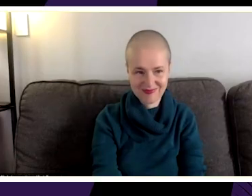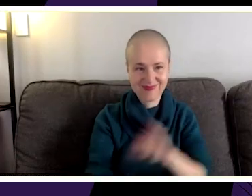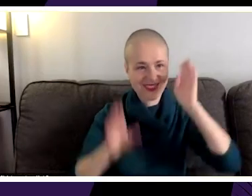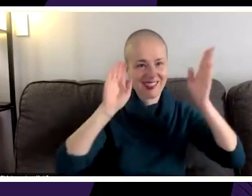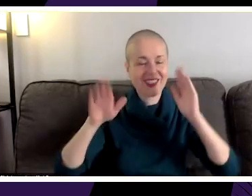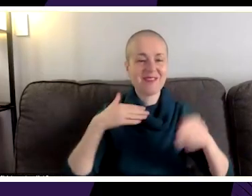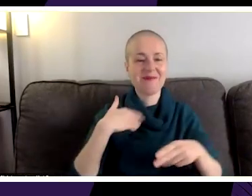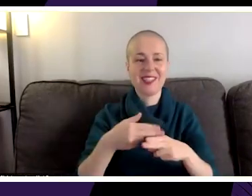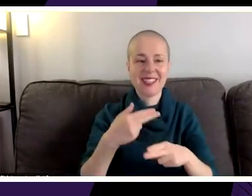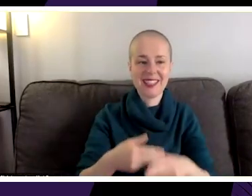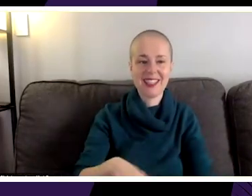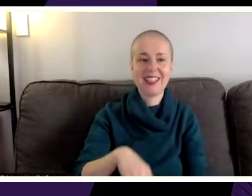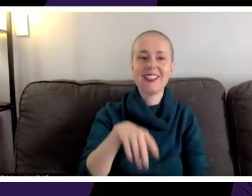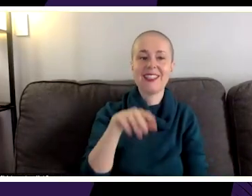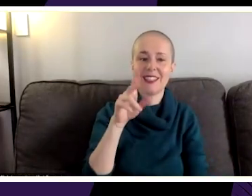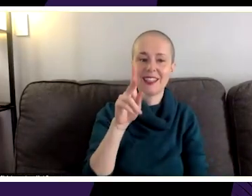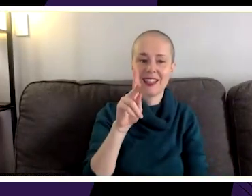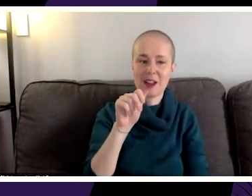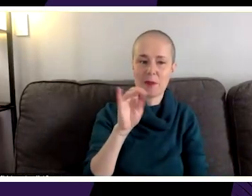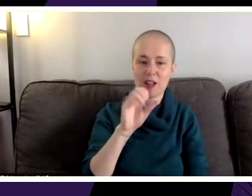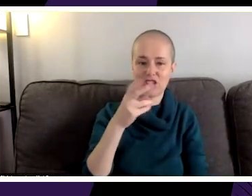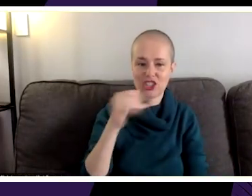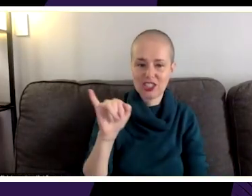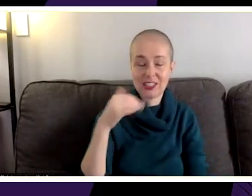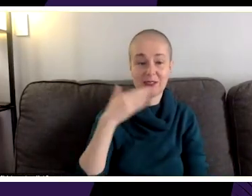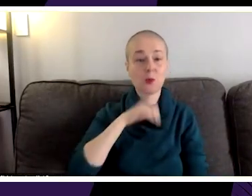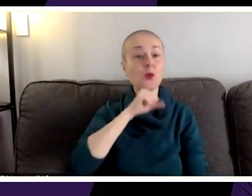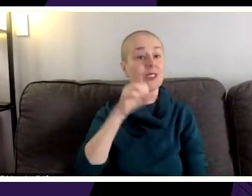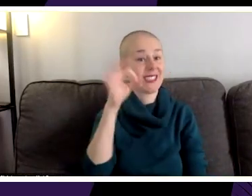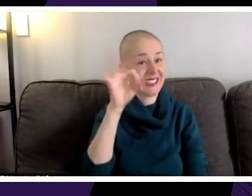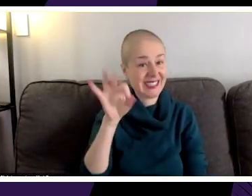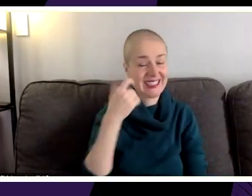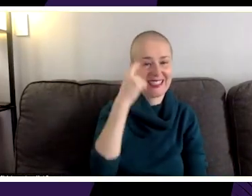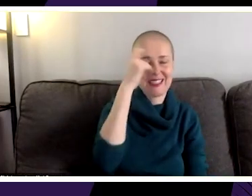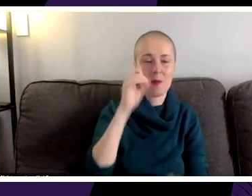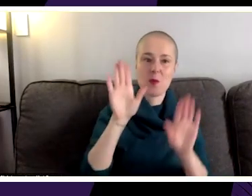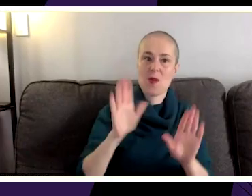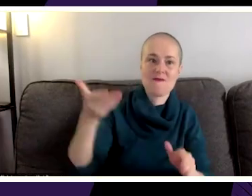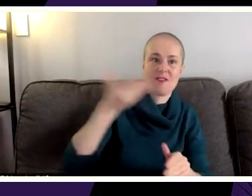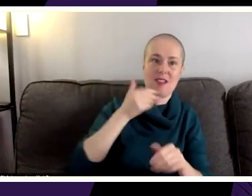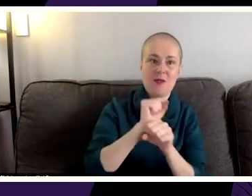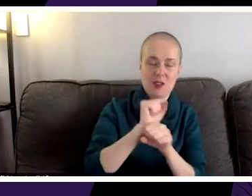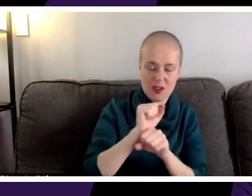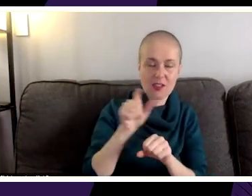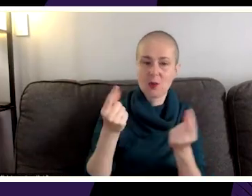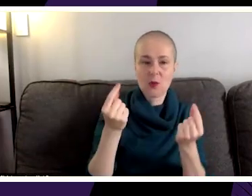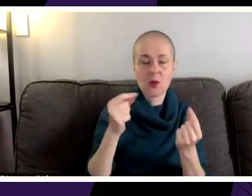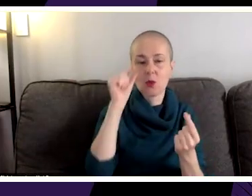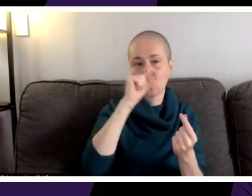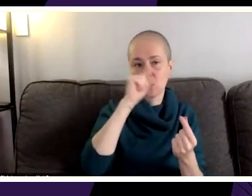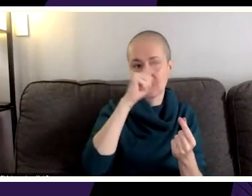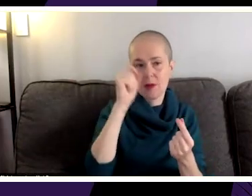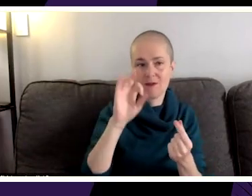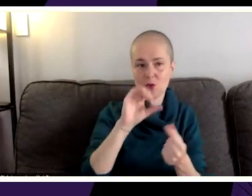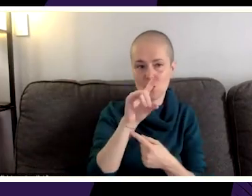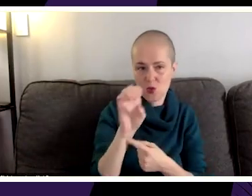name is Kamakshi. I'm 19 years old, and this summer I had the wonderful opportunity to work as a Google Summer of Code contributor